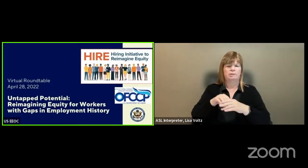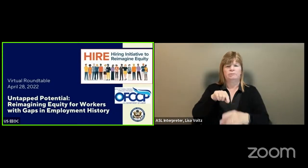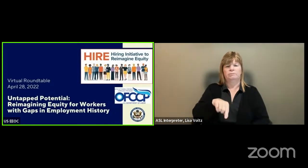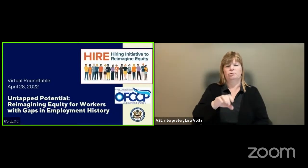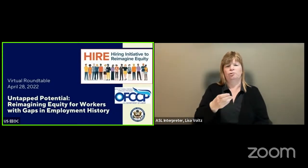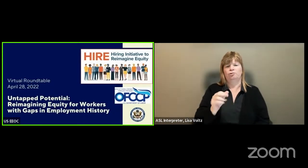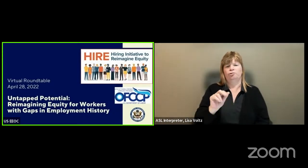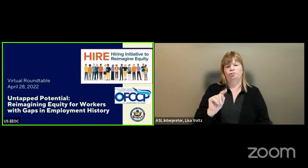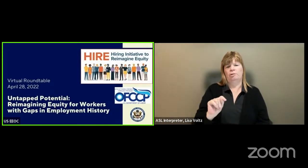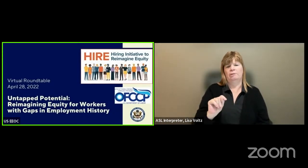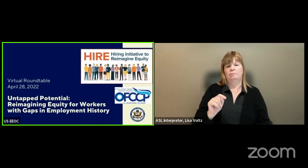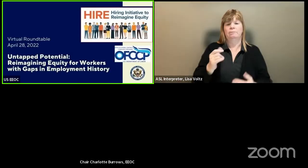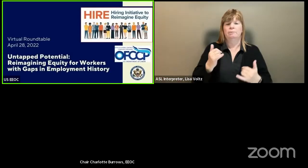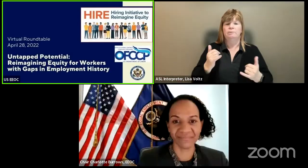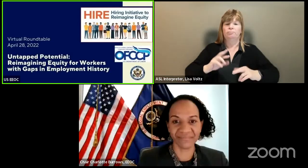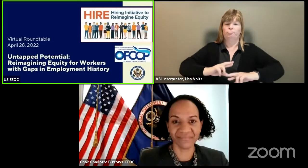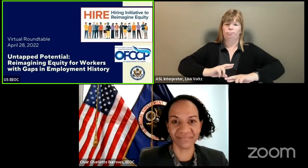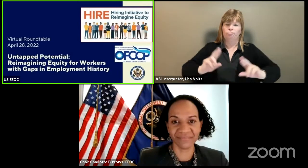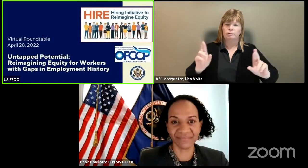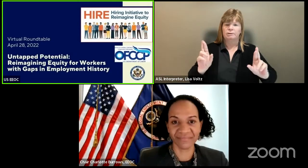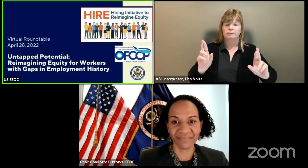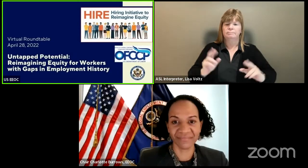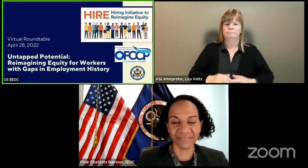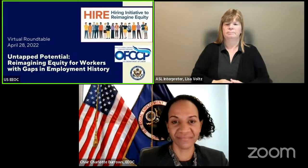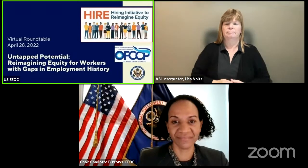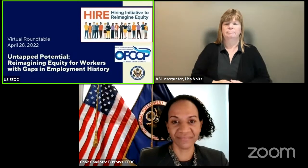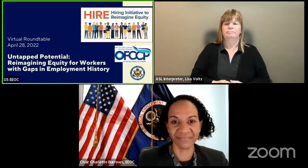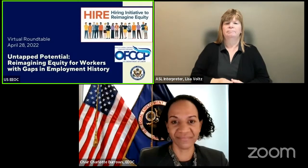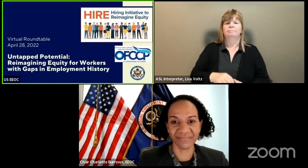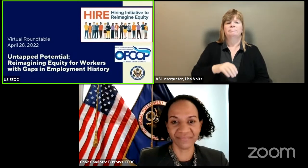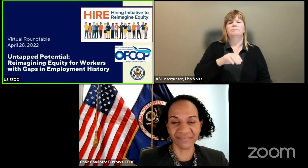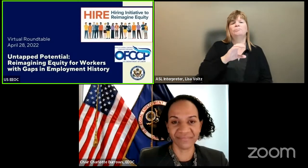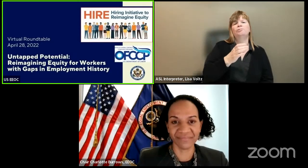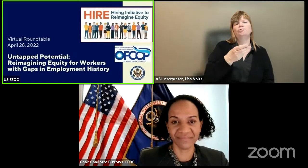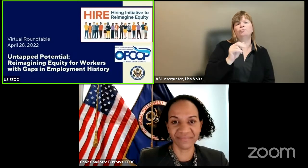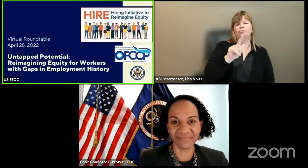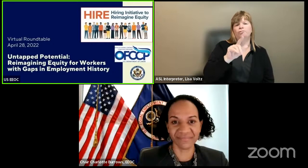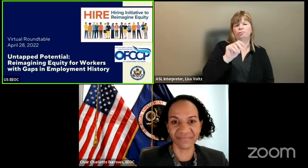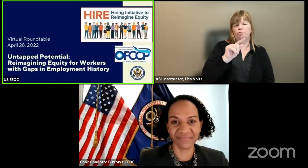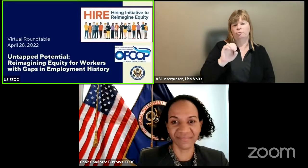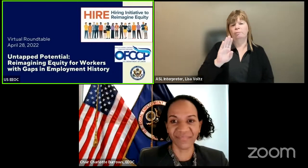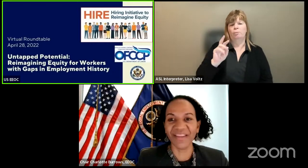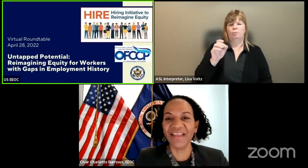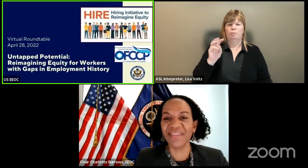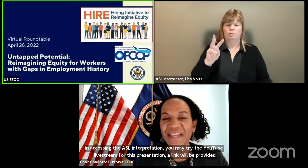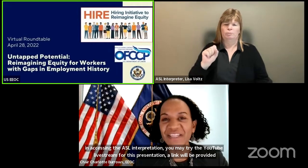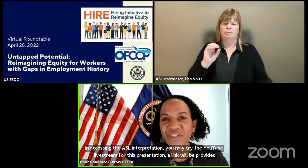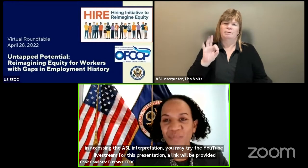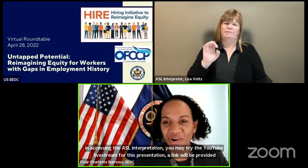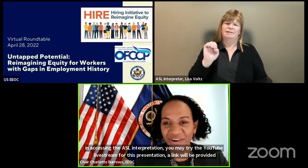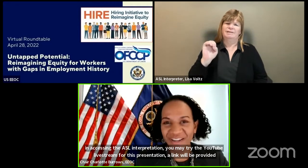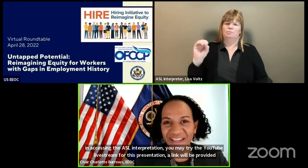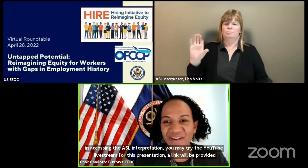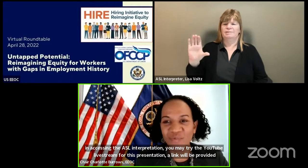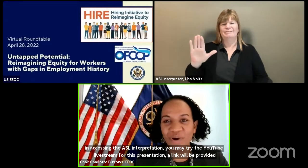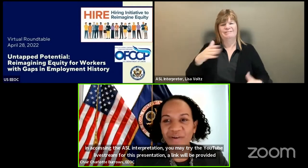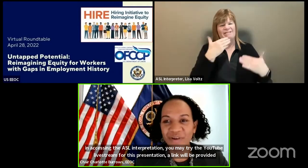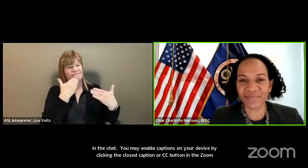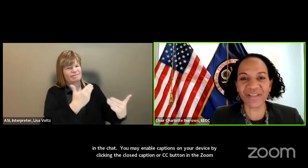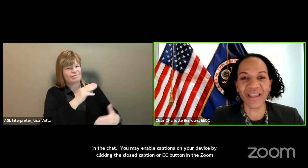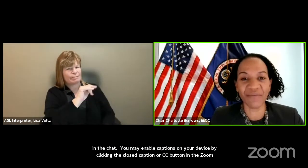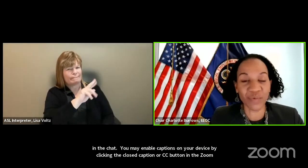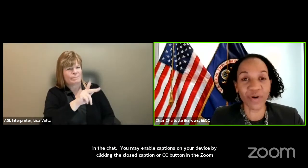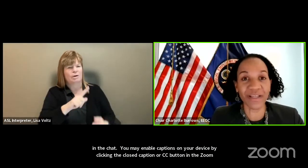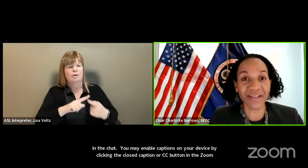And now may I present Chair Charlotte Burrows of the EEOC. Thank you, Mark, and